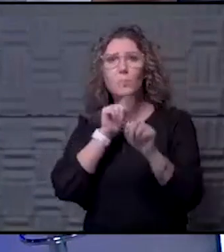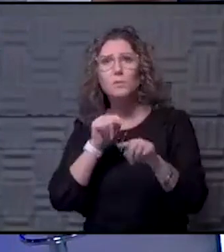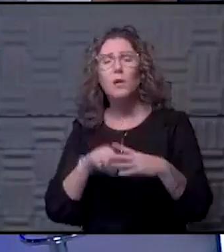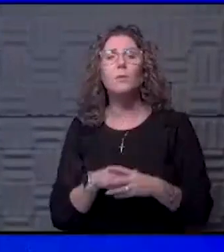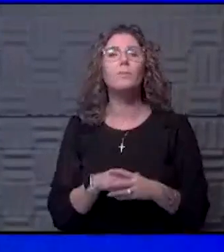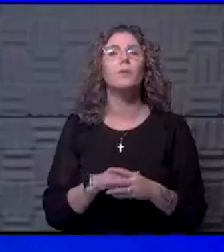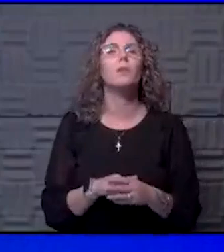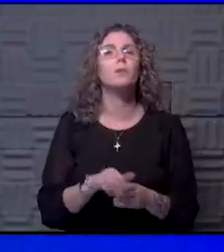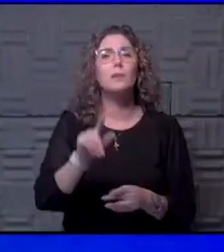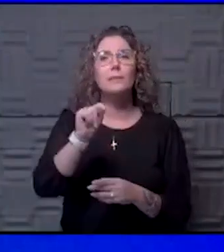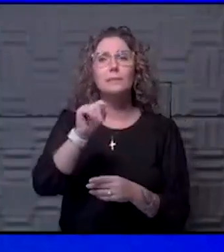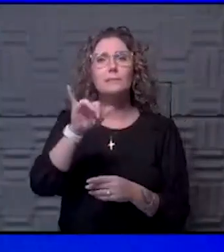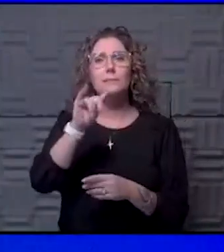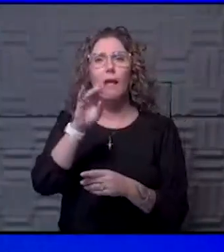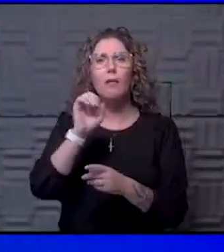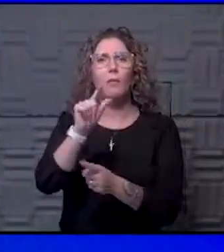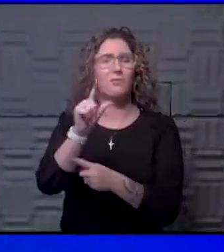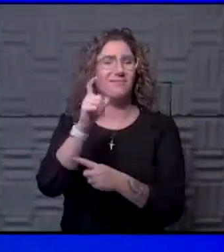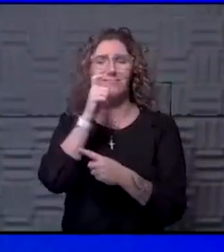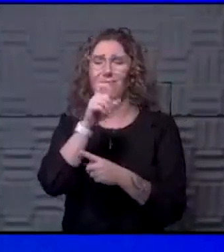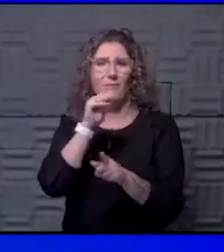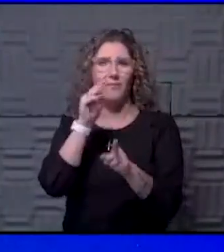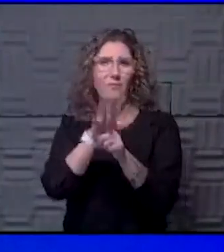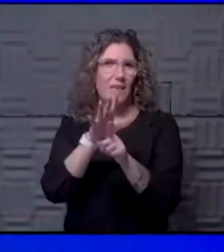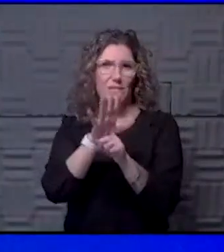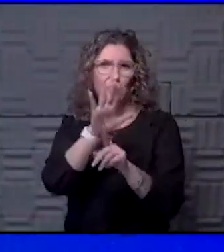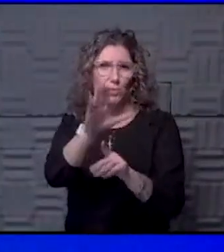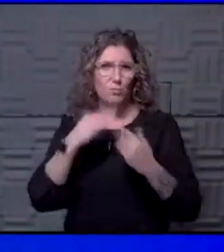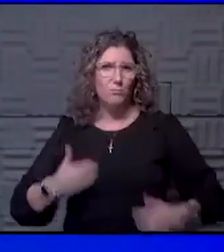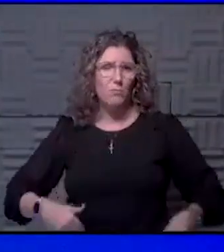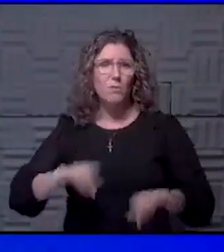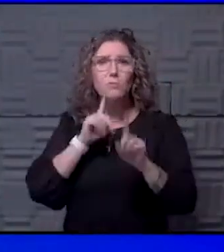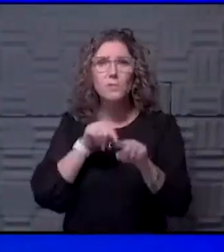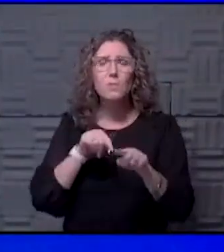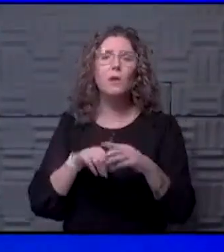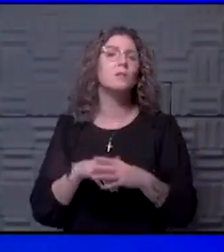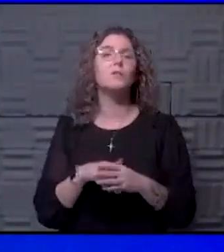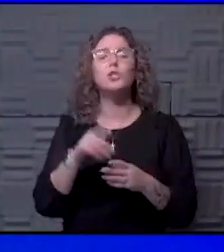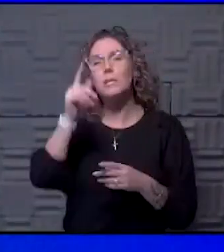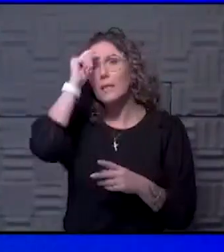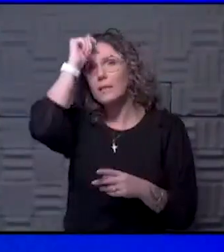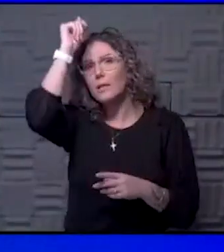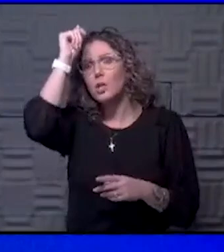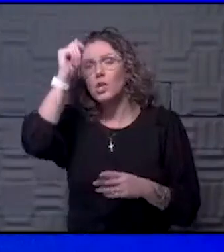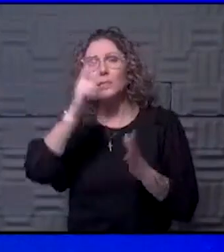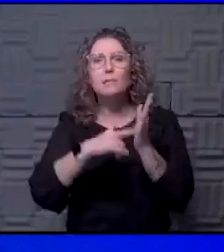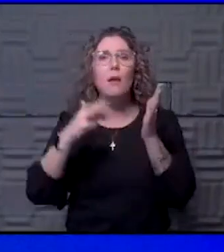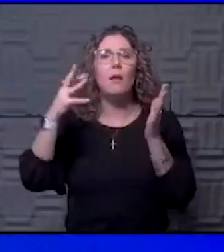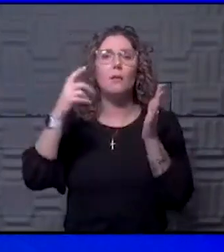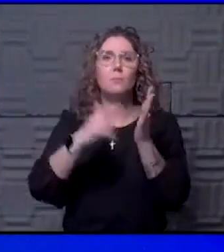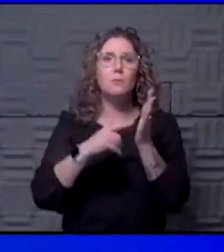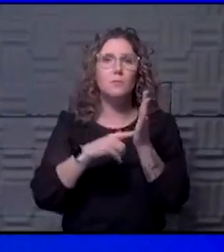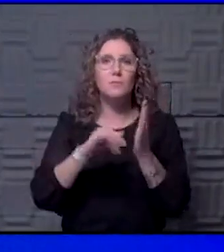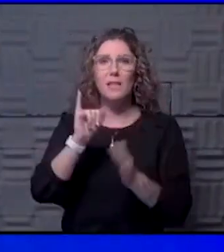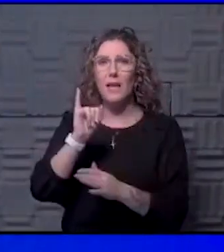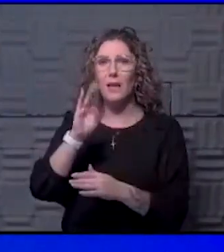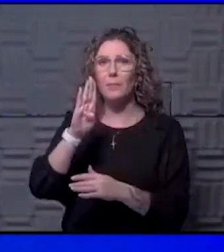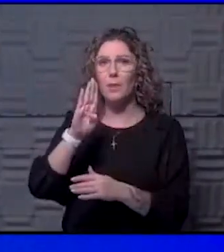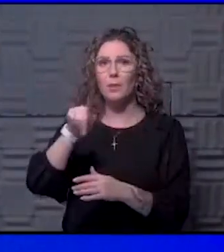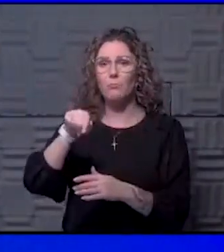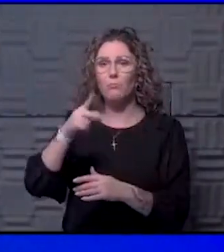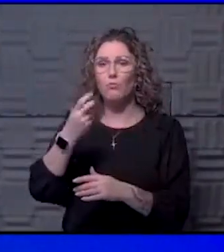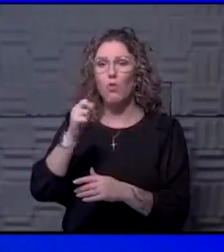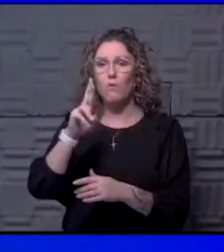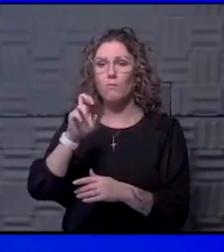So Tylenol should really not affect the immune response. There is some theory that sometimes the ibuprofen